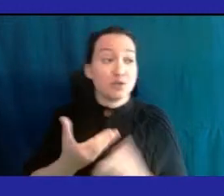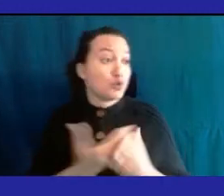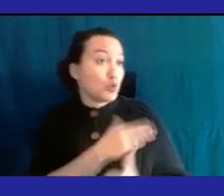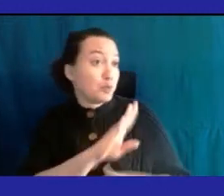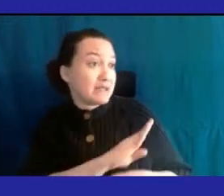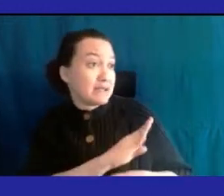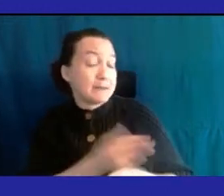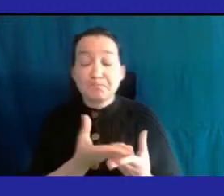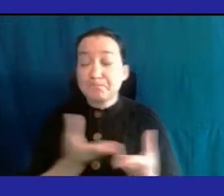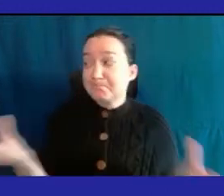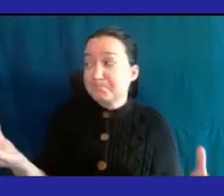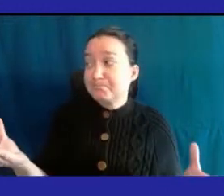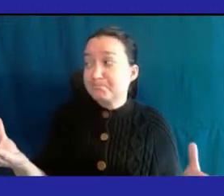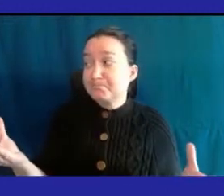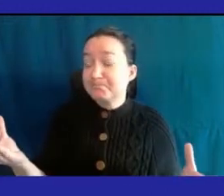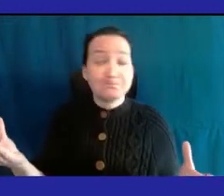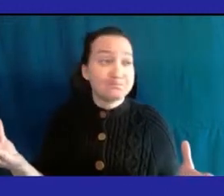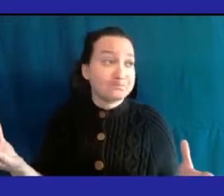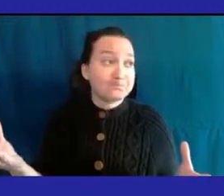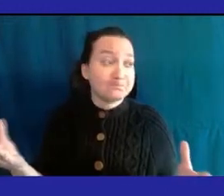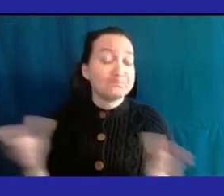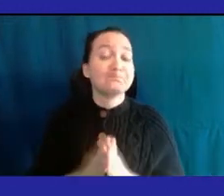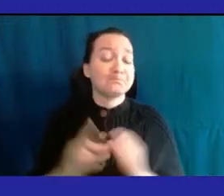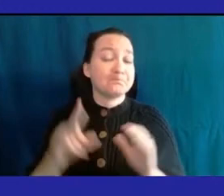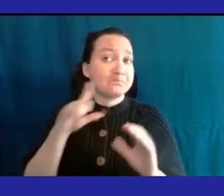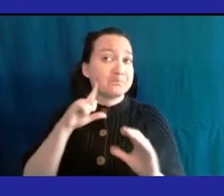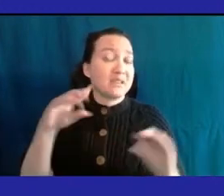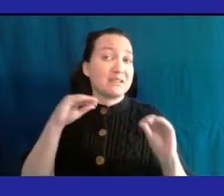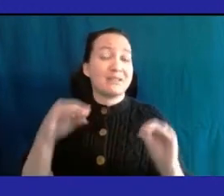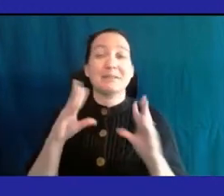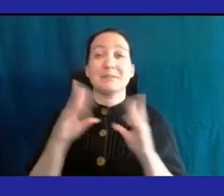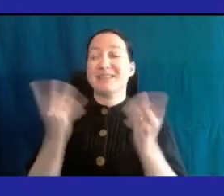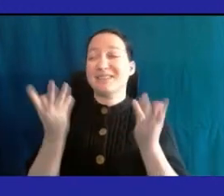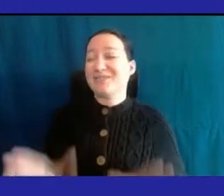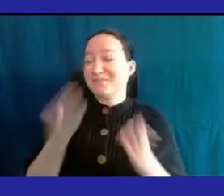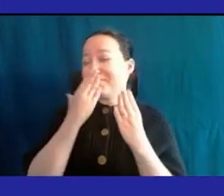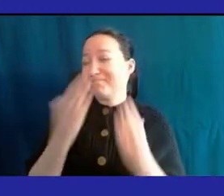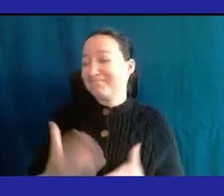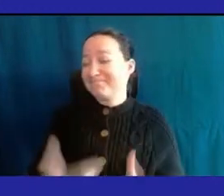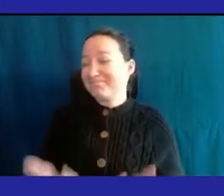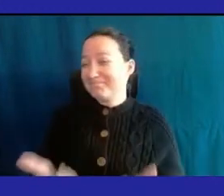committee? Hearing none, meeting adjourned. Thank you. Have a great day. Thank you.